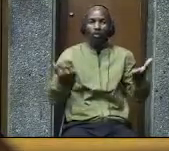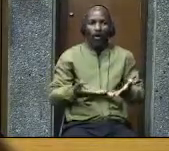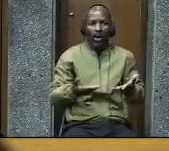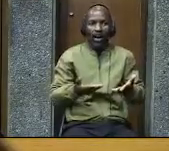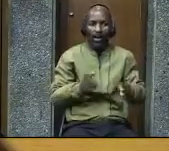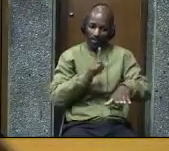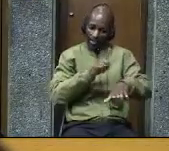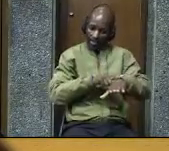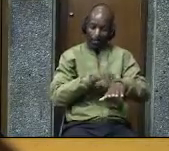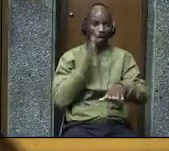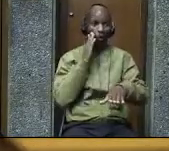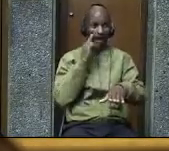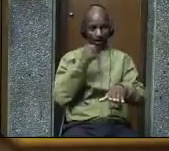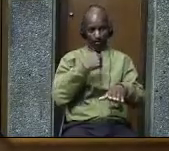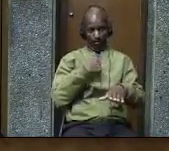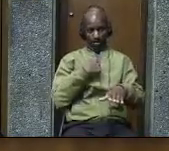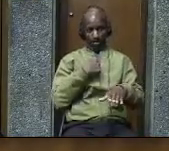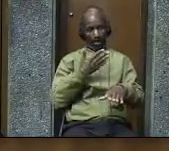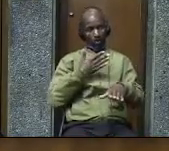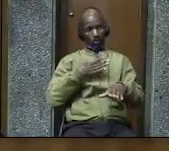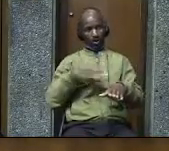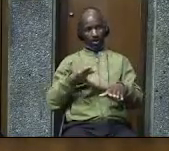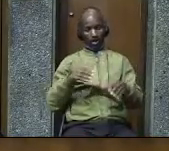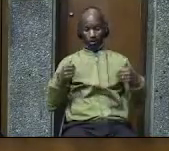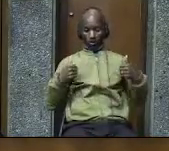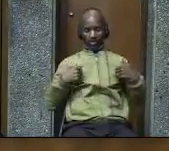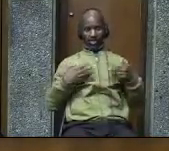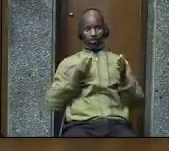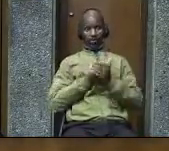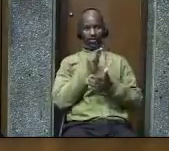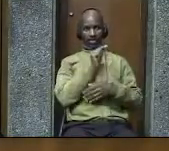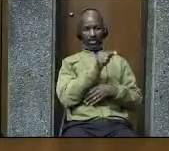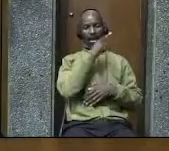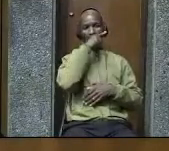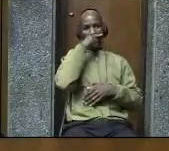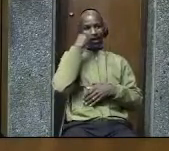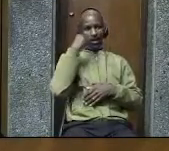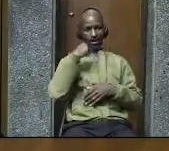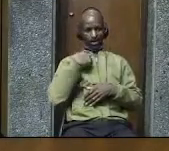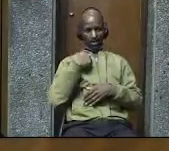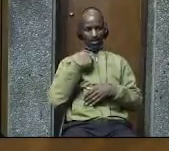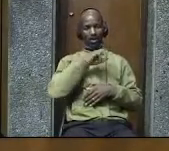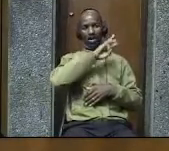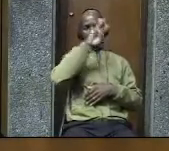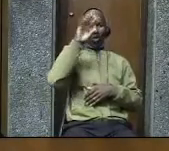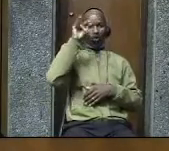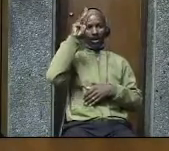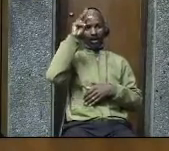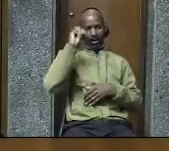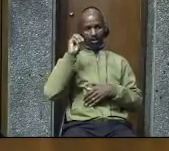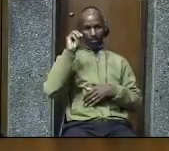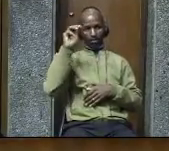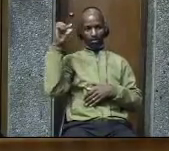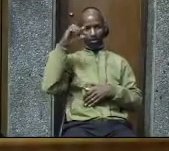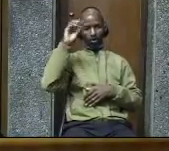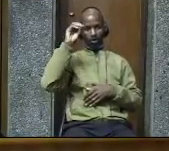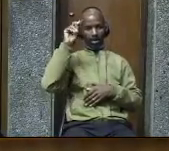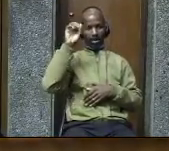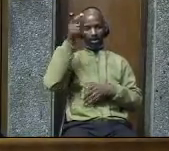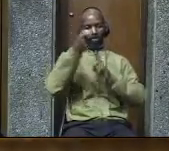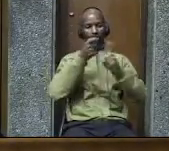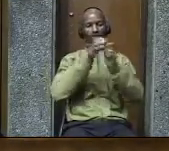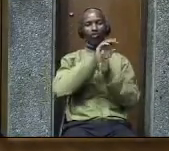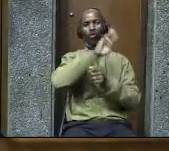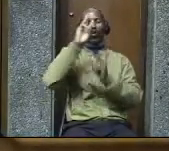at a time when I feeling obliged. My name is William Ngonelo. I'm coming from